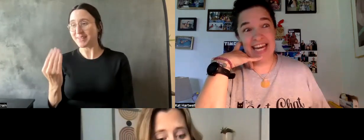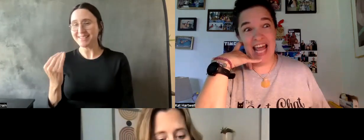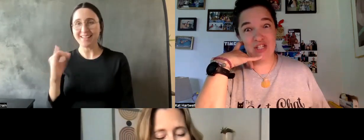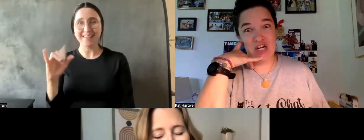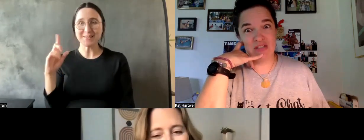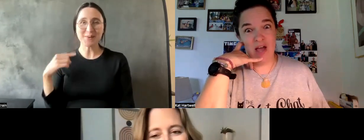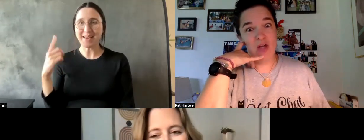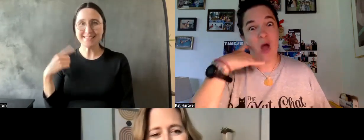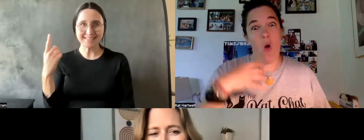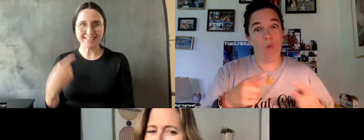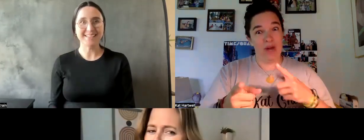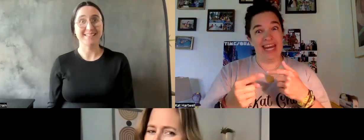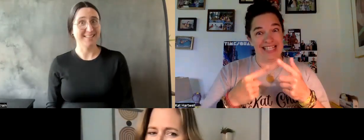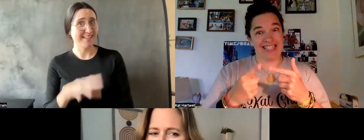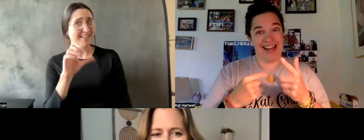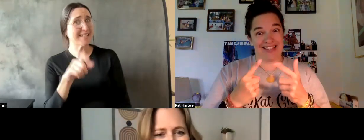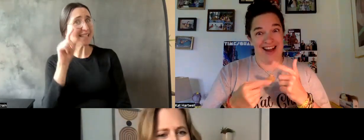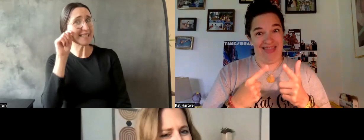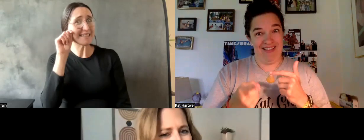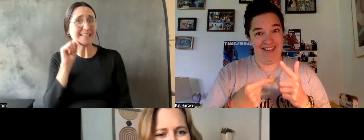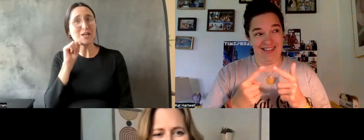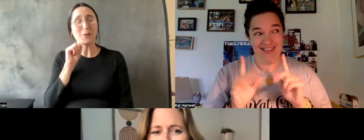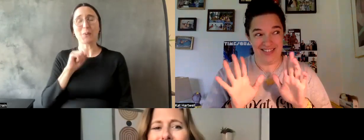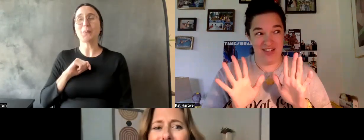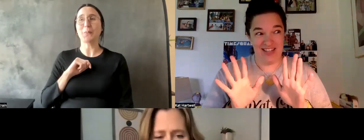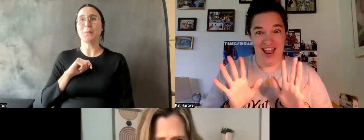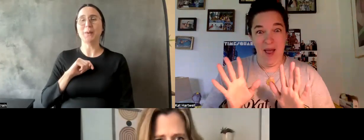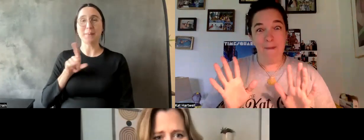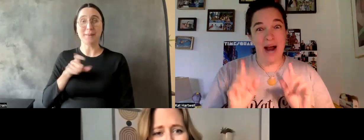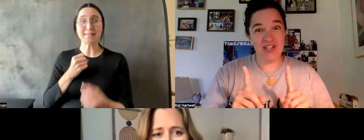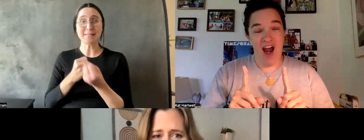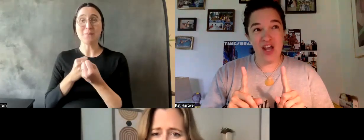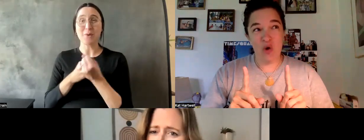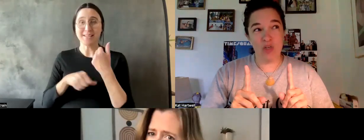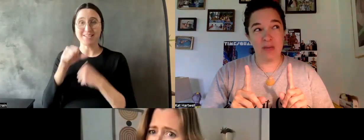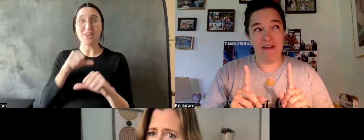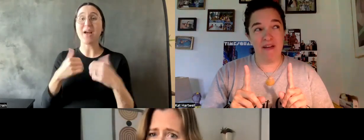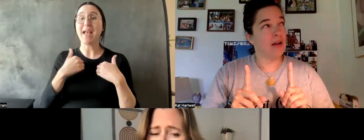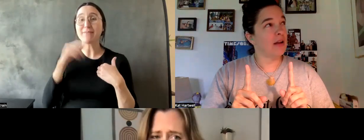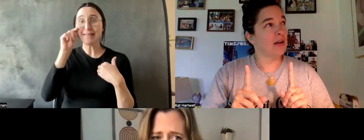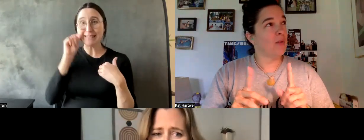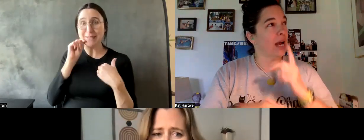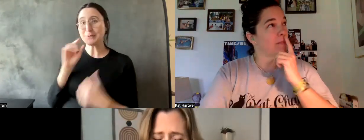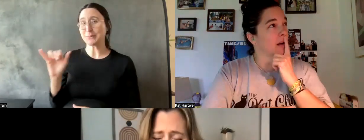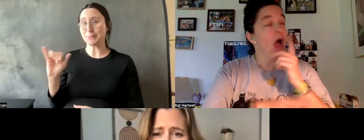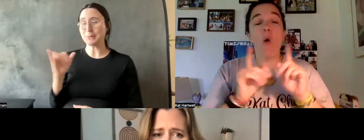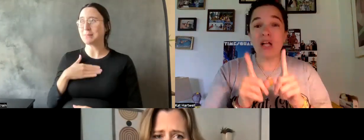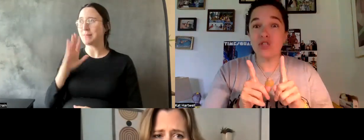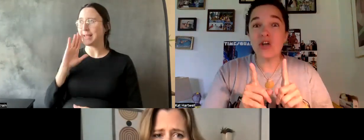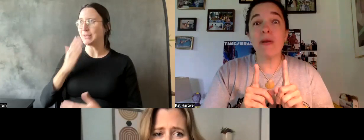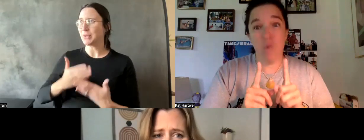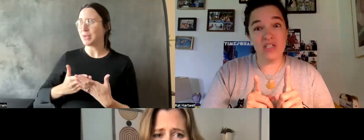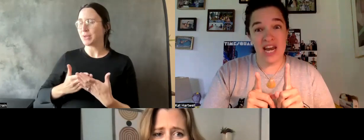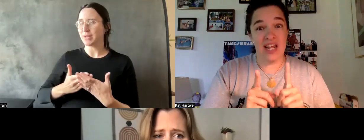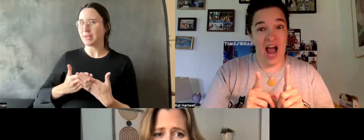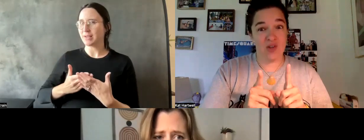crazy. Teenager. So you need to stick together. Yeah, I mean, my daughter is going to be. Wait a minute. Well, she's